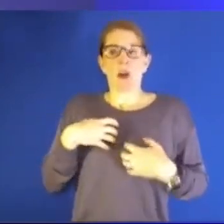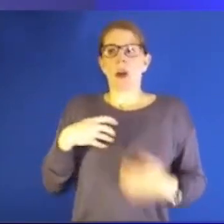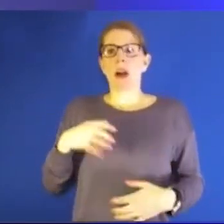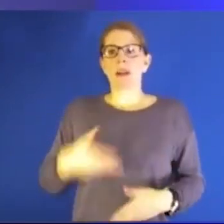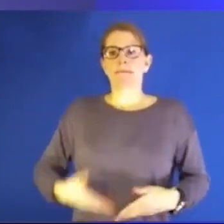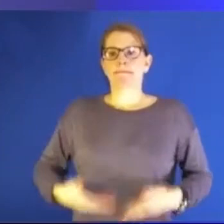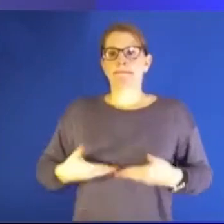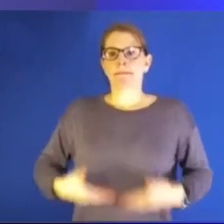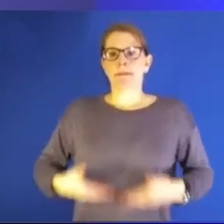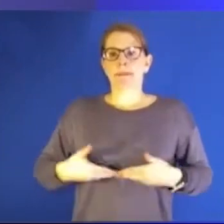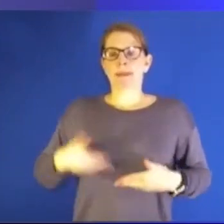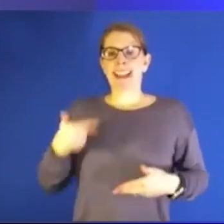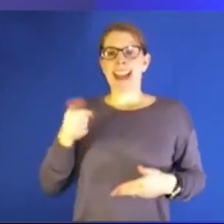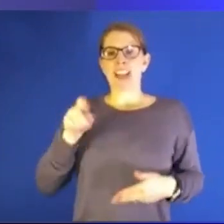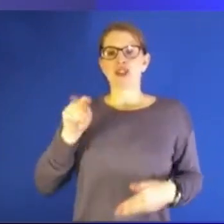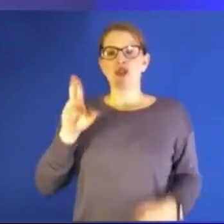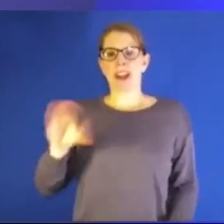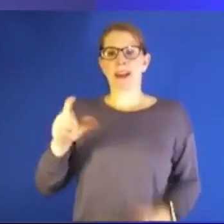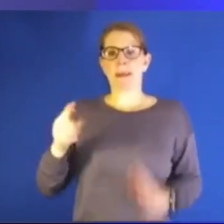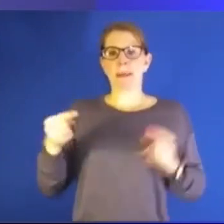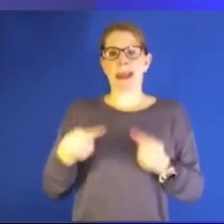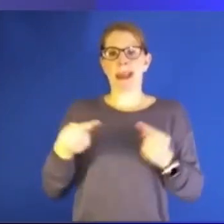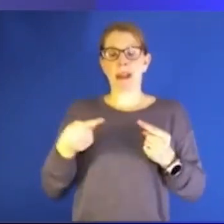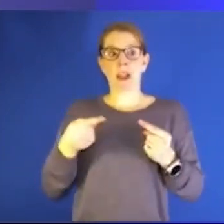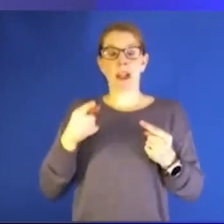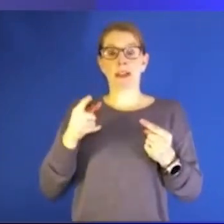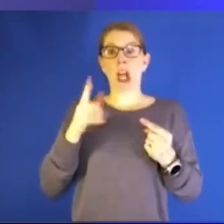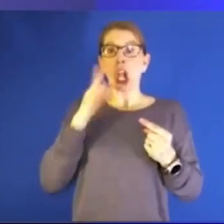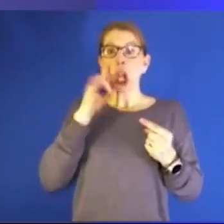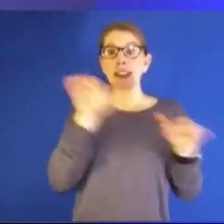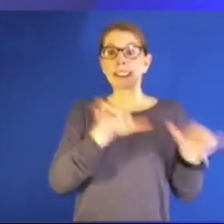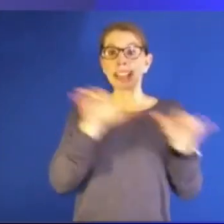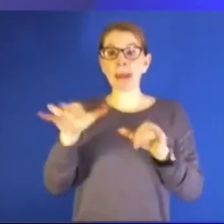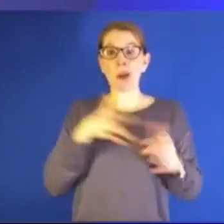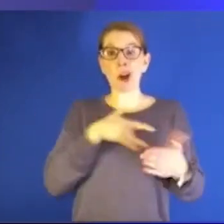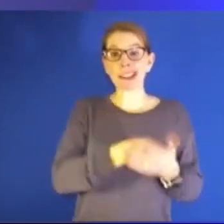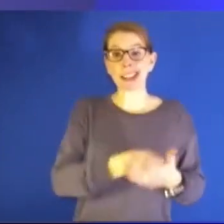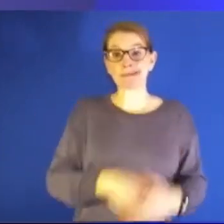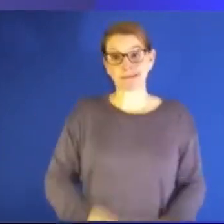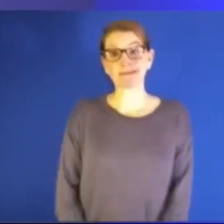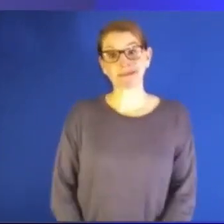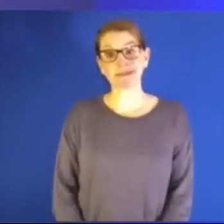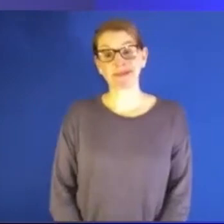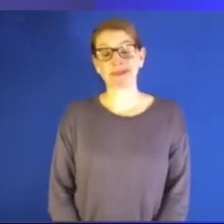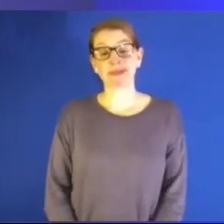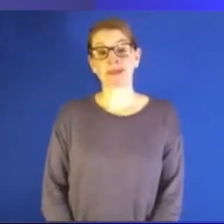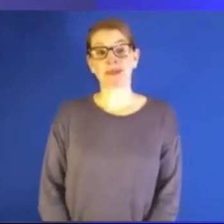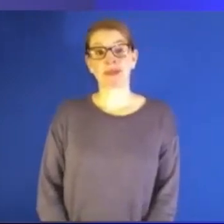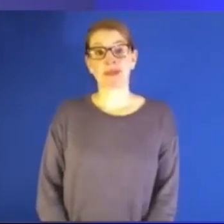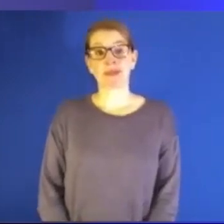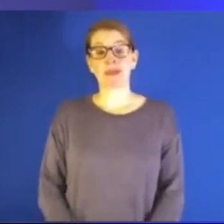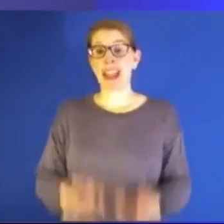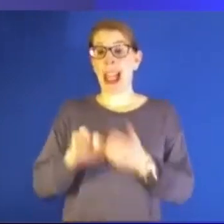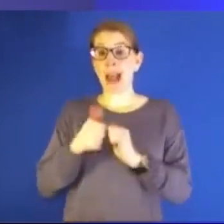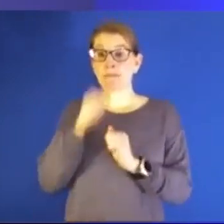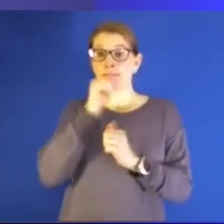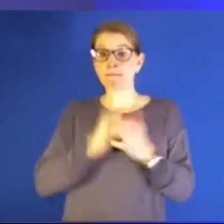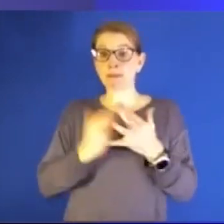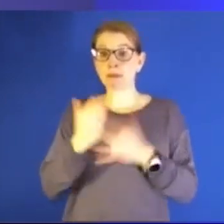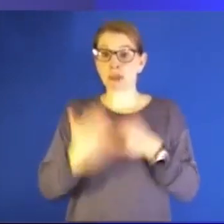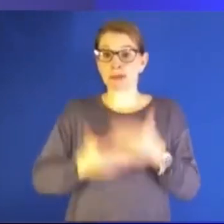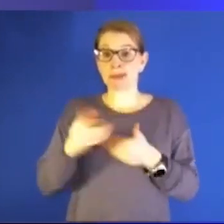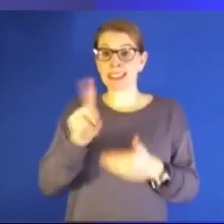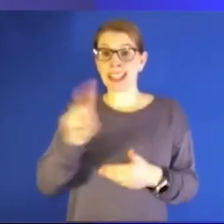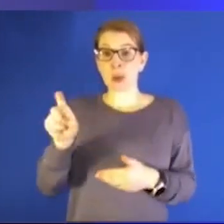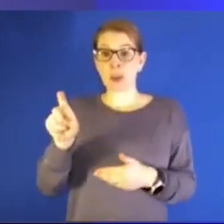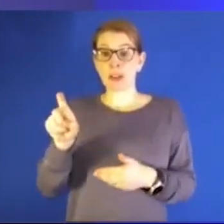and present with similar symptoms to a heart attack. And so that's something else. Typically, the way we work through this sort of diagnosis is take